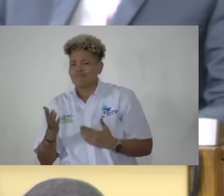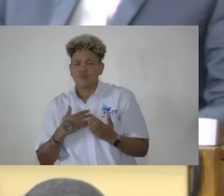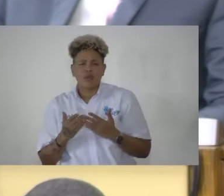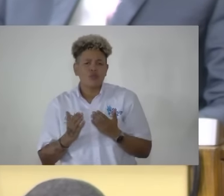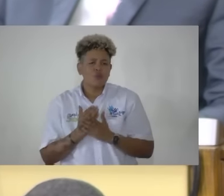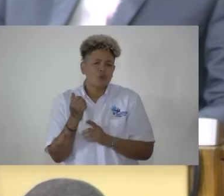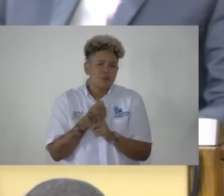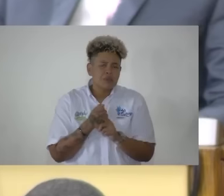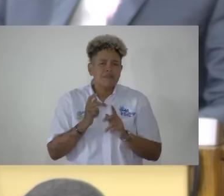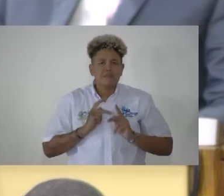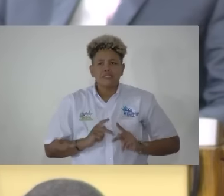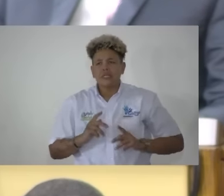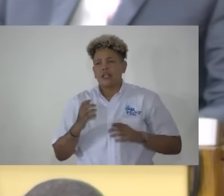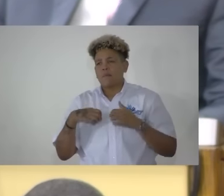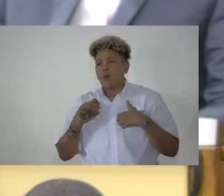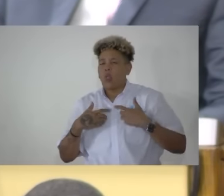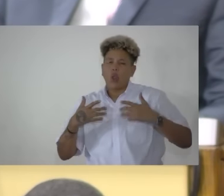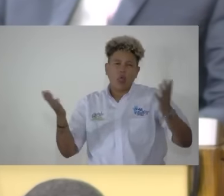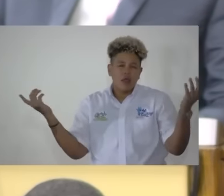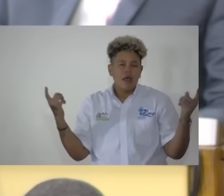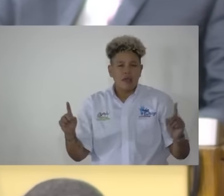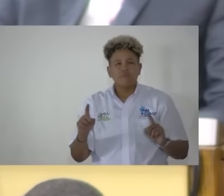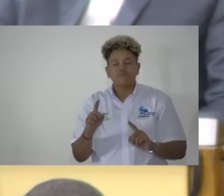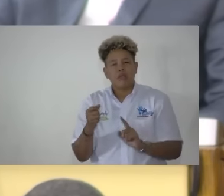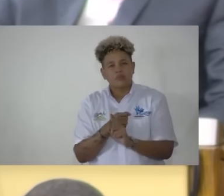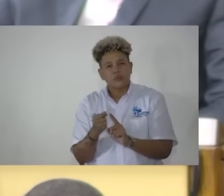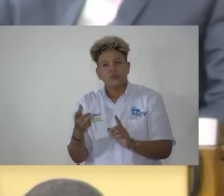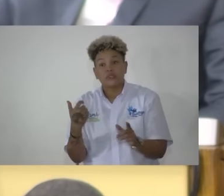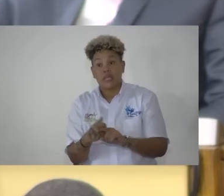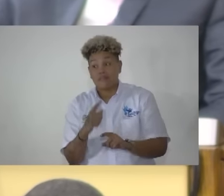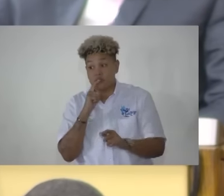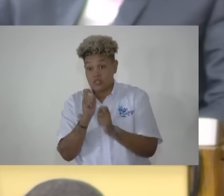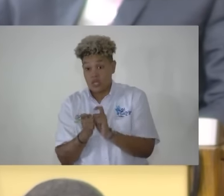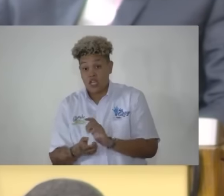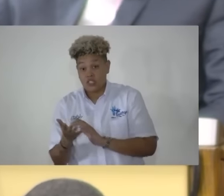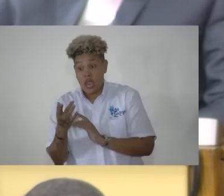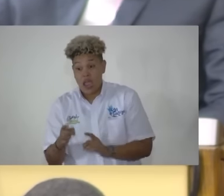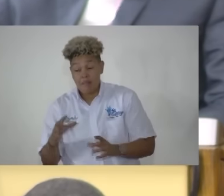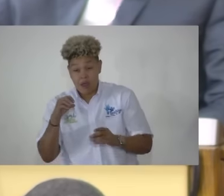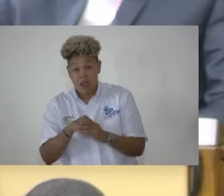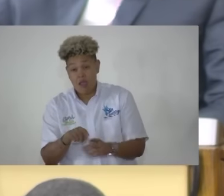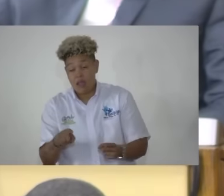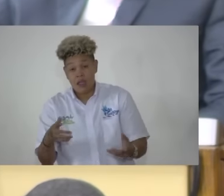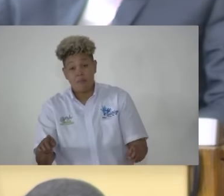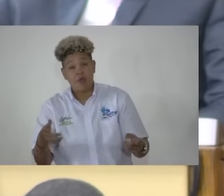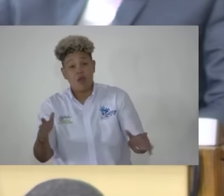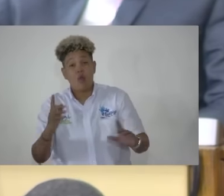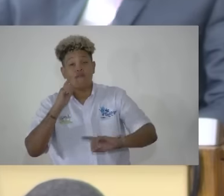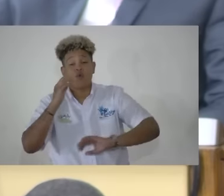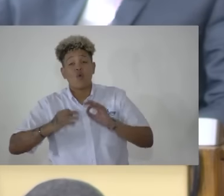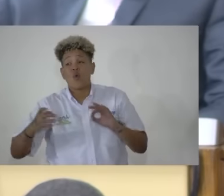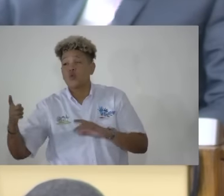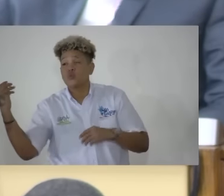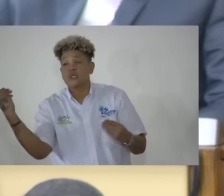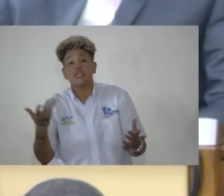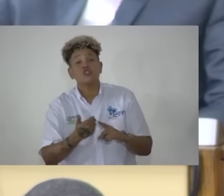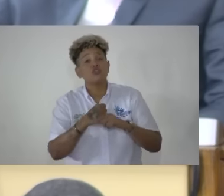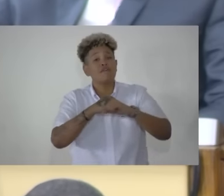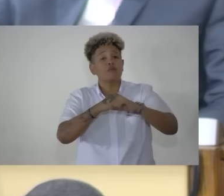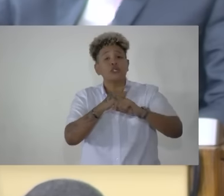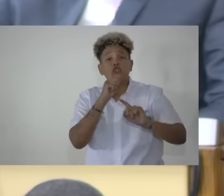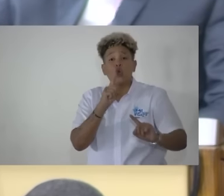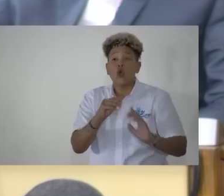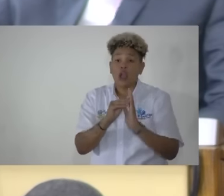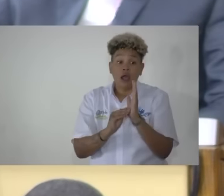the passage of these important amendments, which will, among other things, allow the court to issue protection